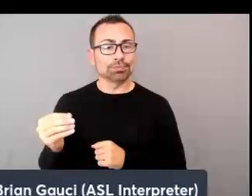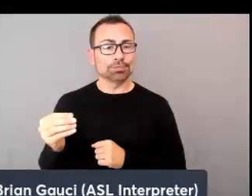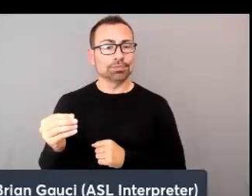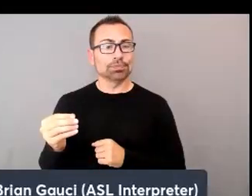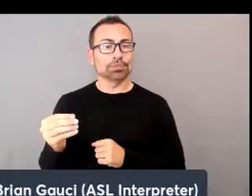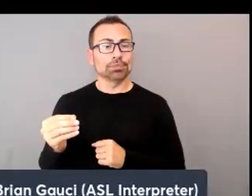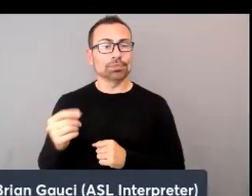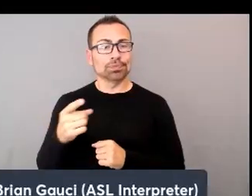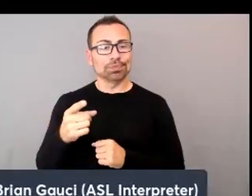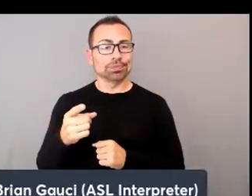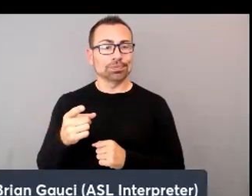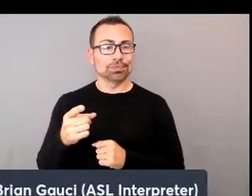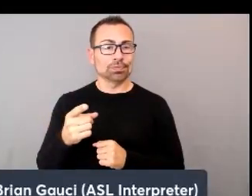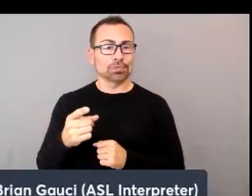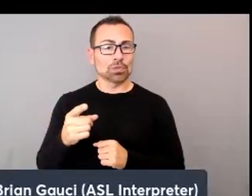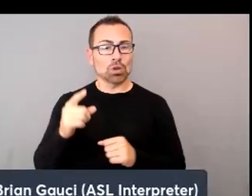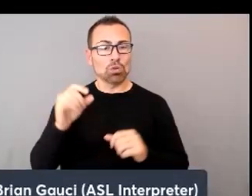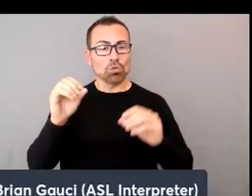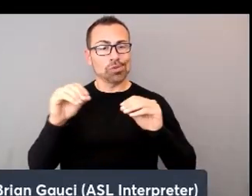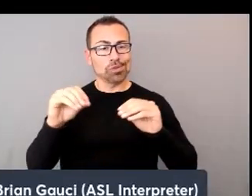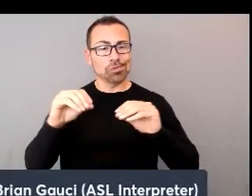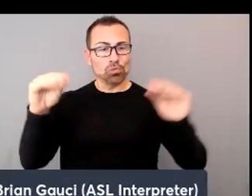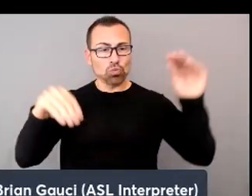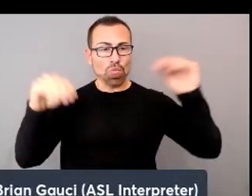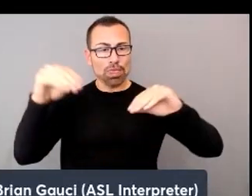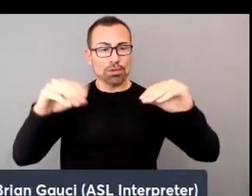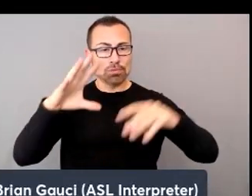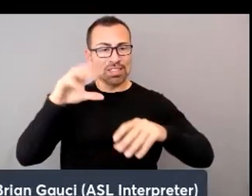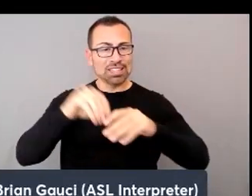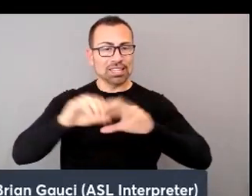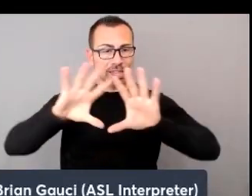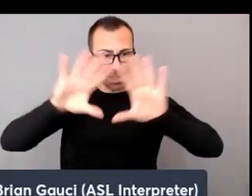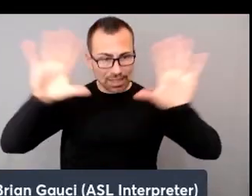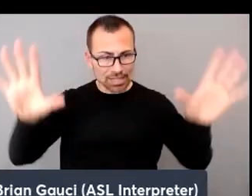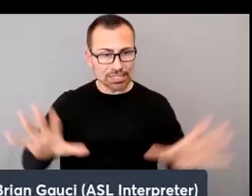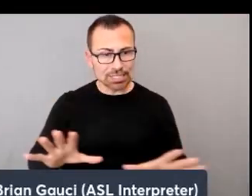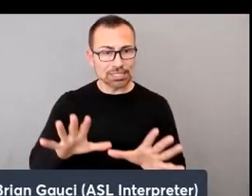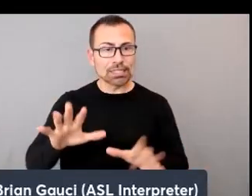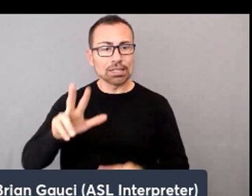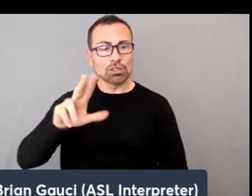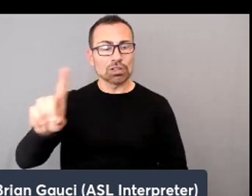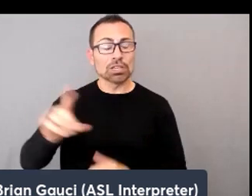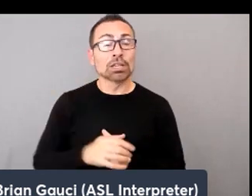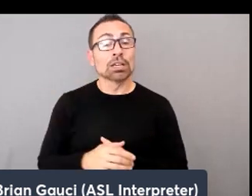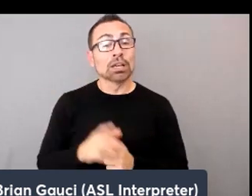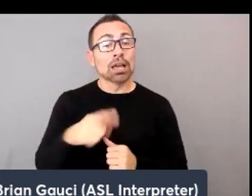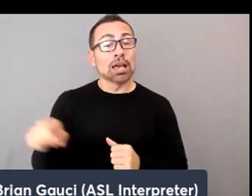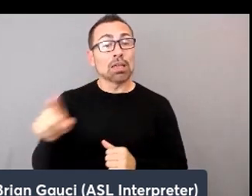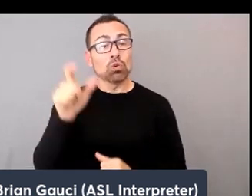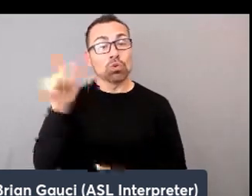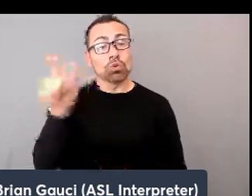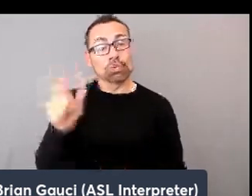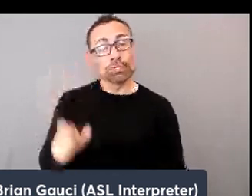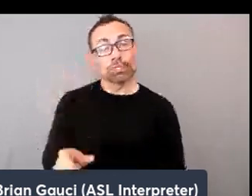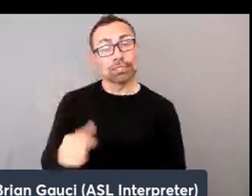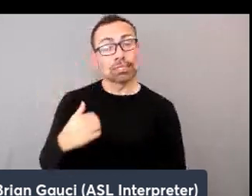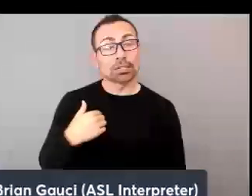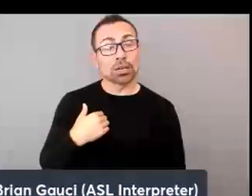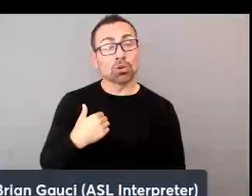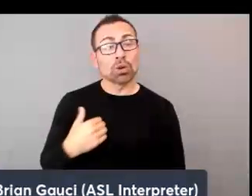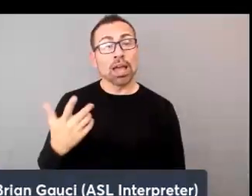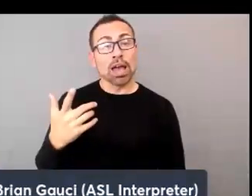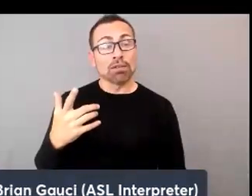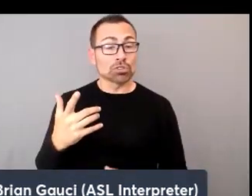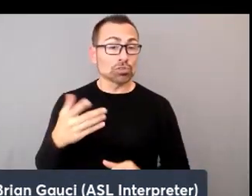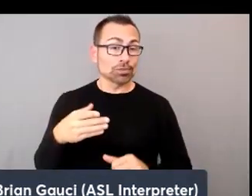will instantiate them in the scene. And those instances, we then have their post modify. So